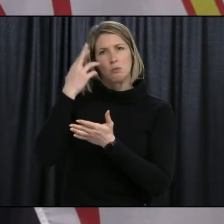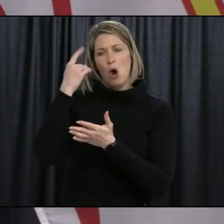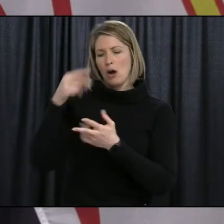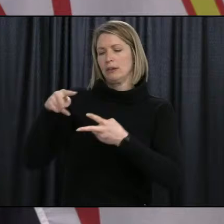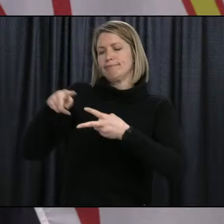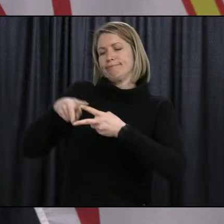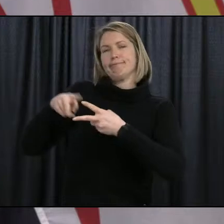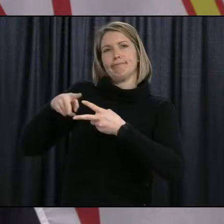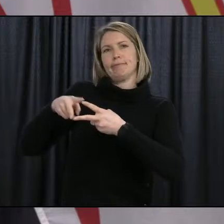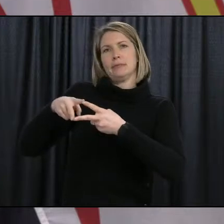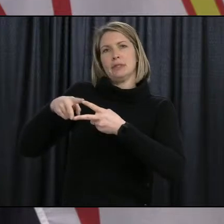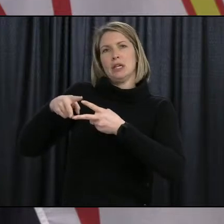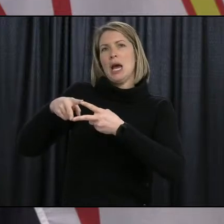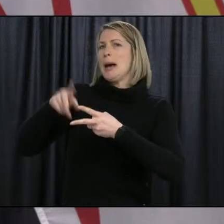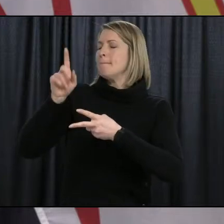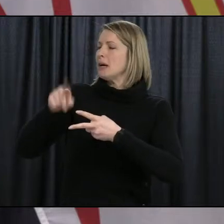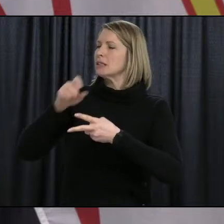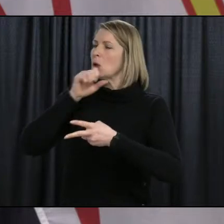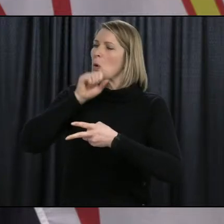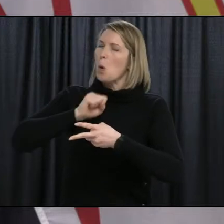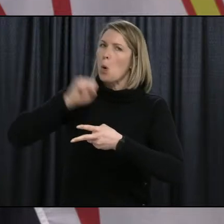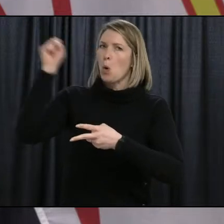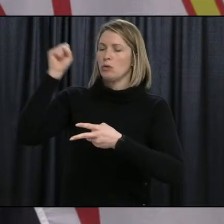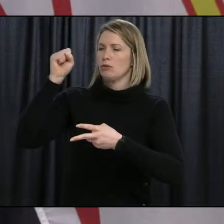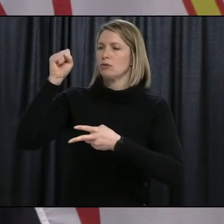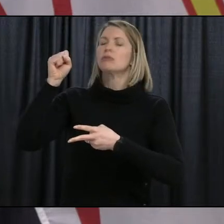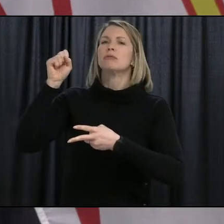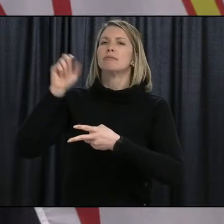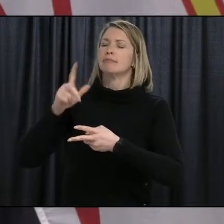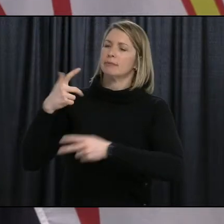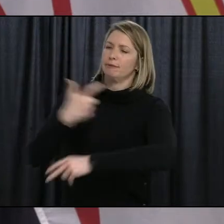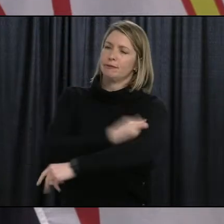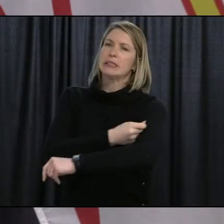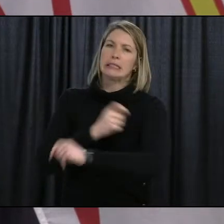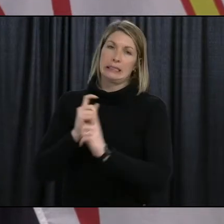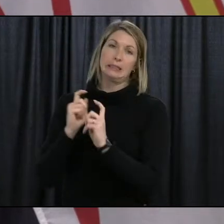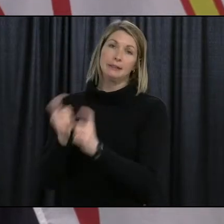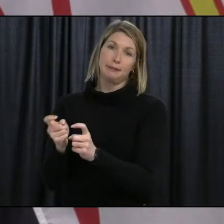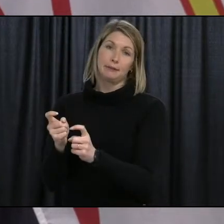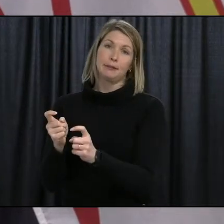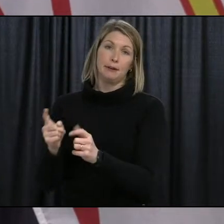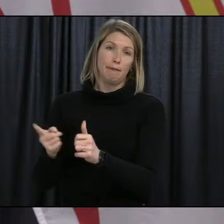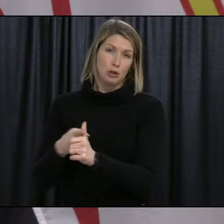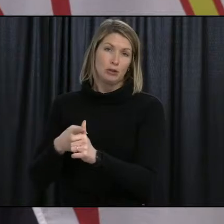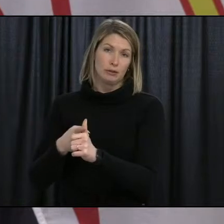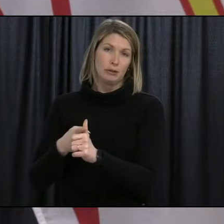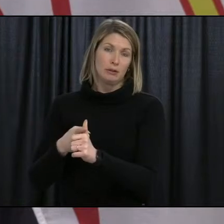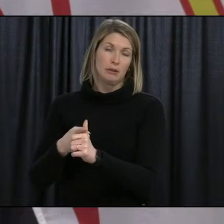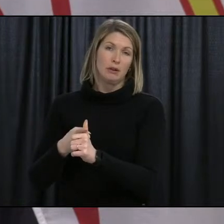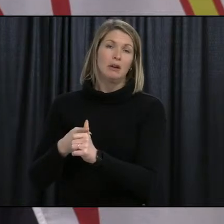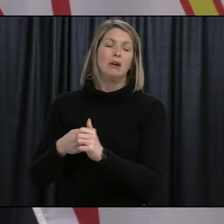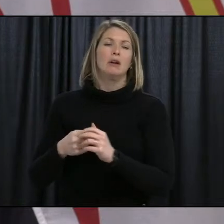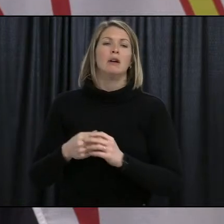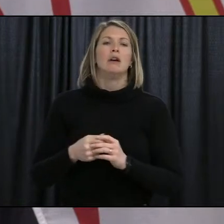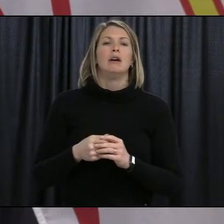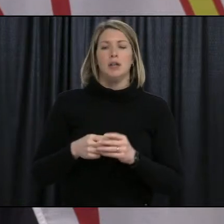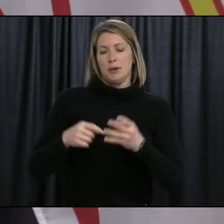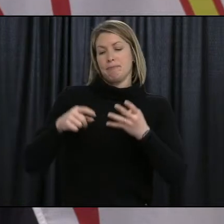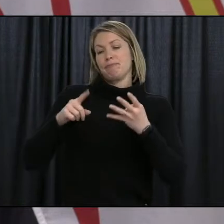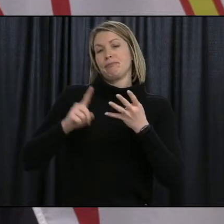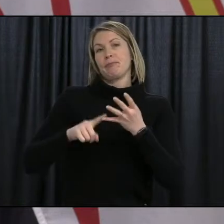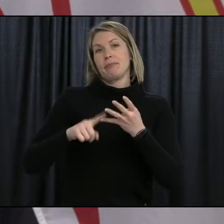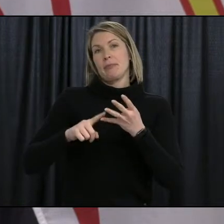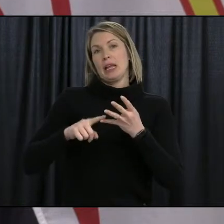the older age group. The AstraZeneca vaccine that we received, we wanted to make sure that